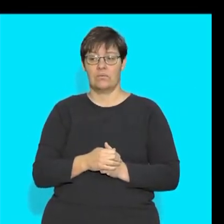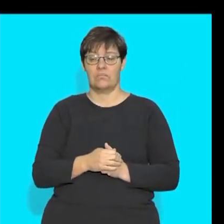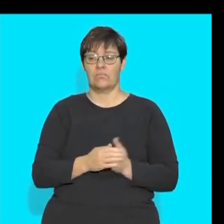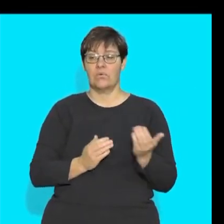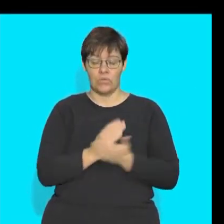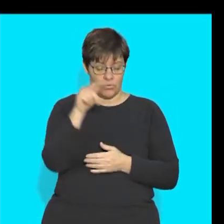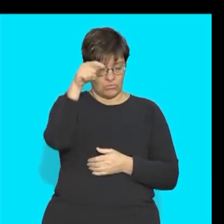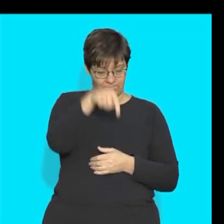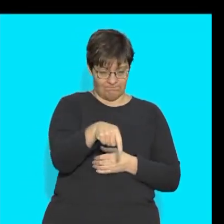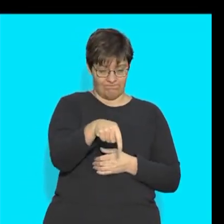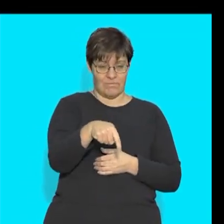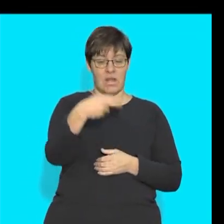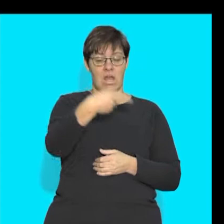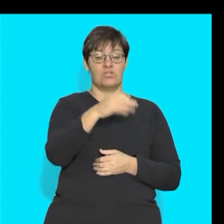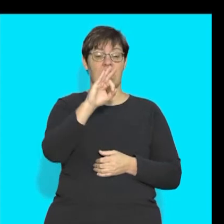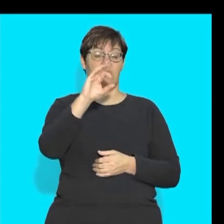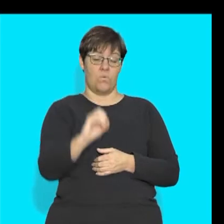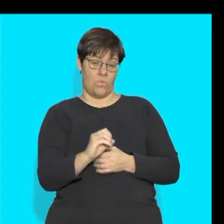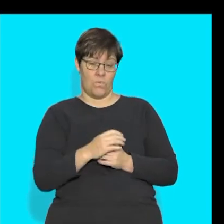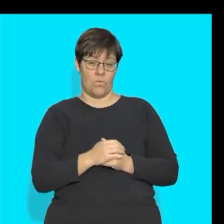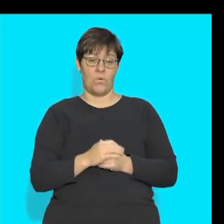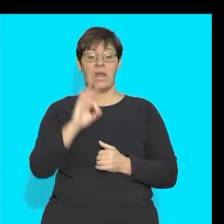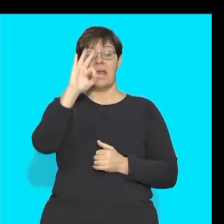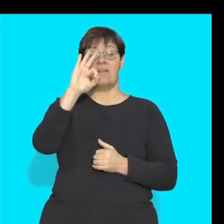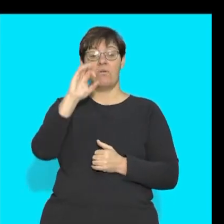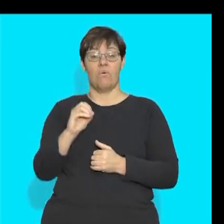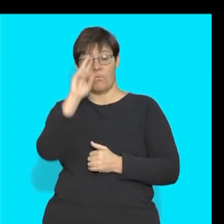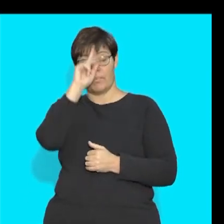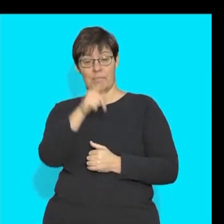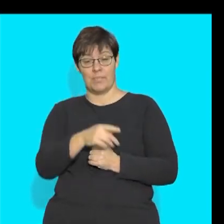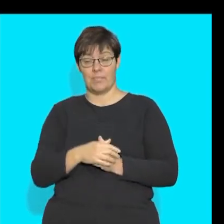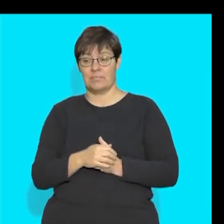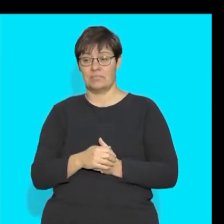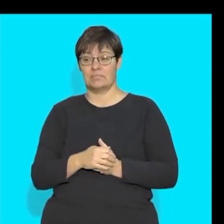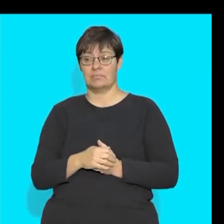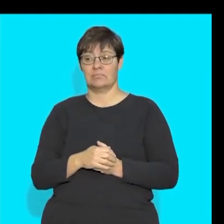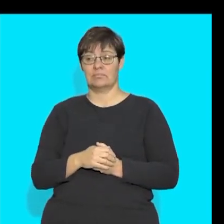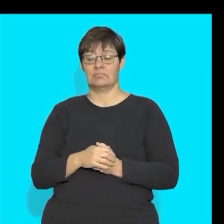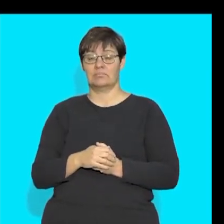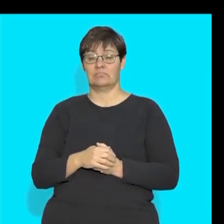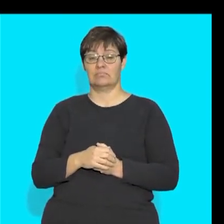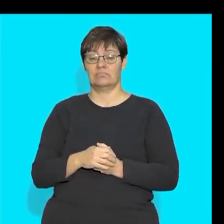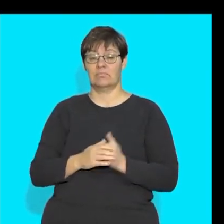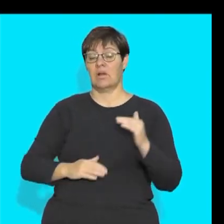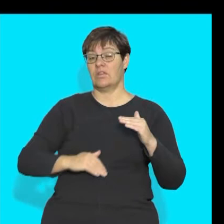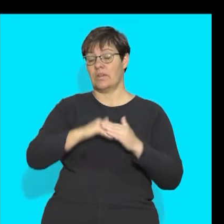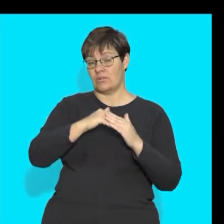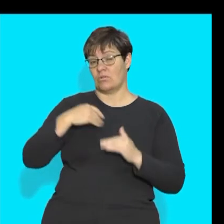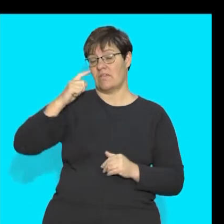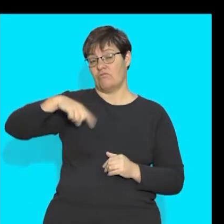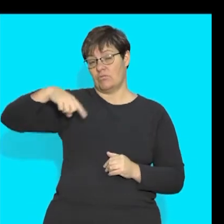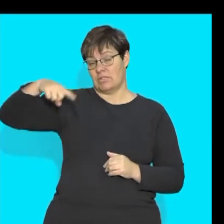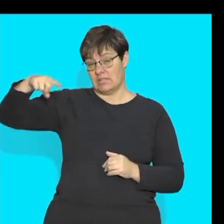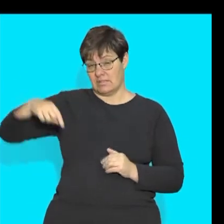by that equation, HFO, where FO, remember, is the threshold